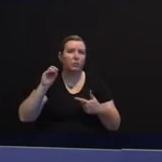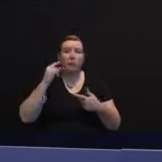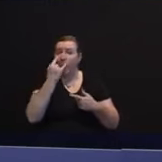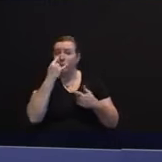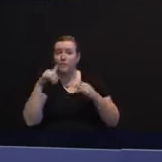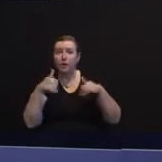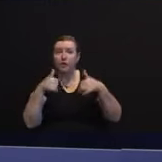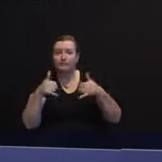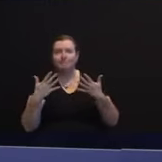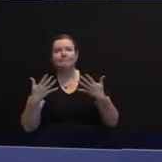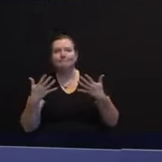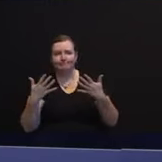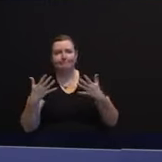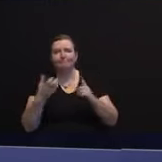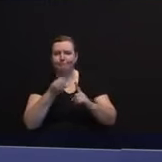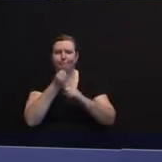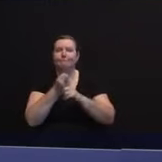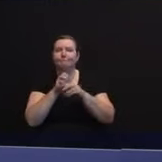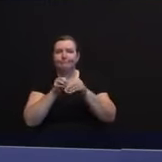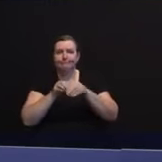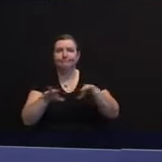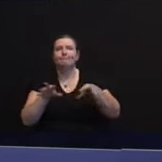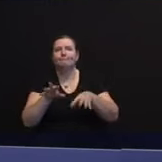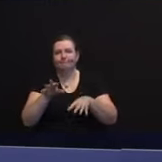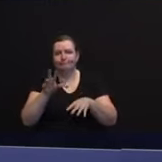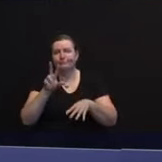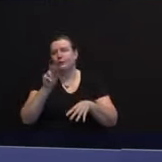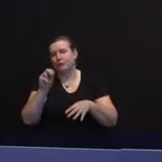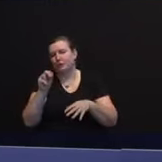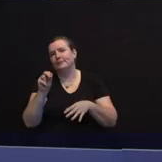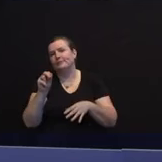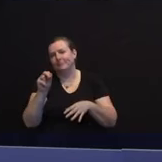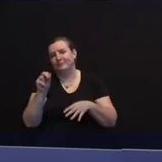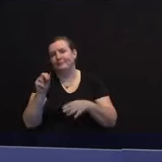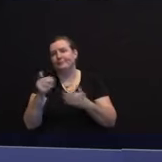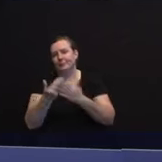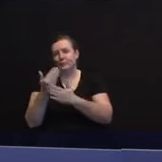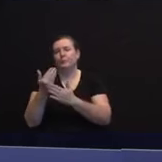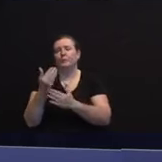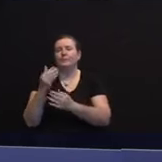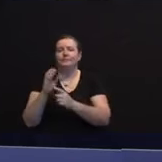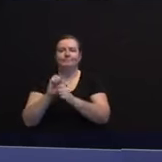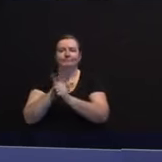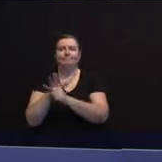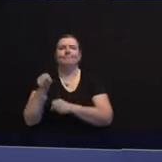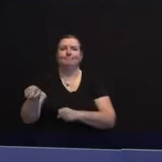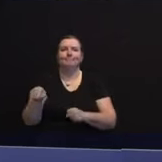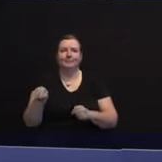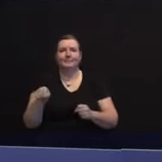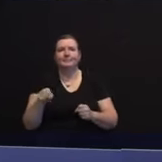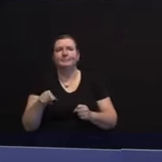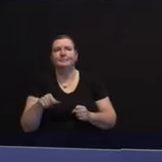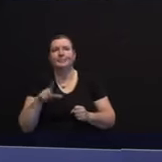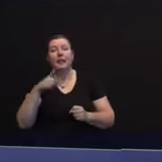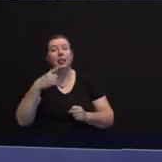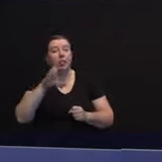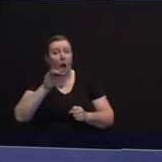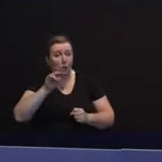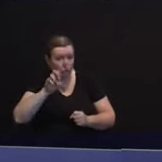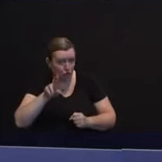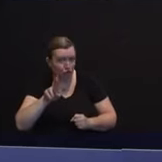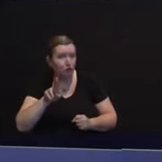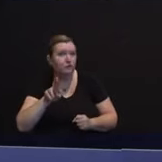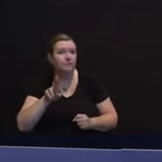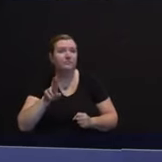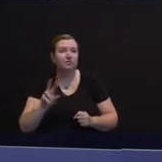cases. Another in Gloucester led to 22 cases. A third Halloween party in Somerset led to 9